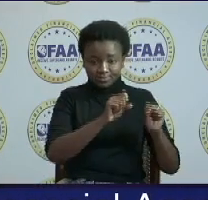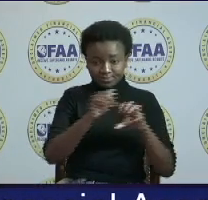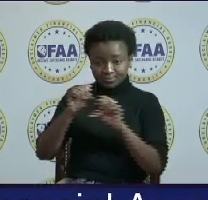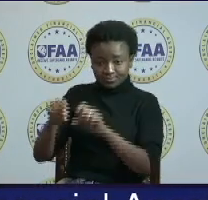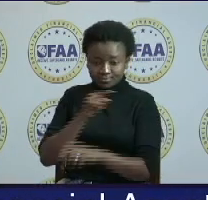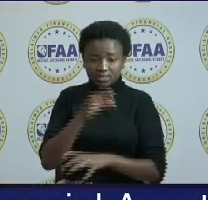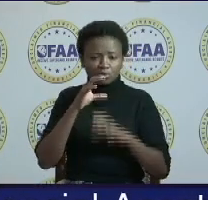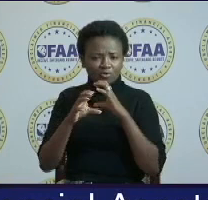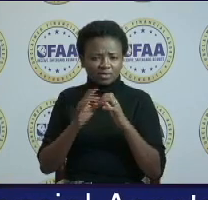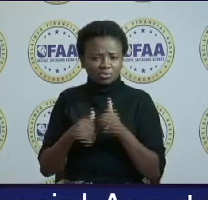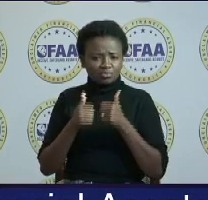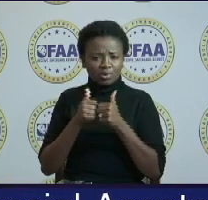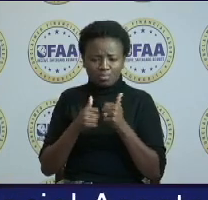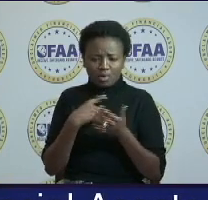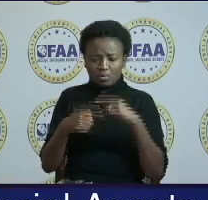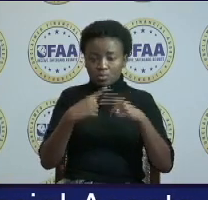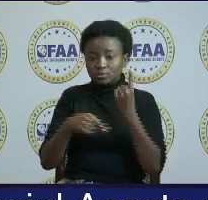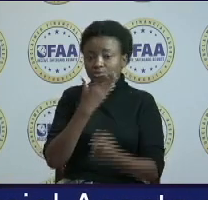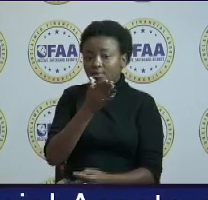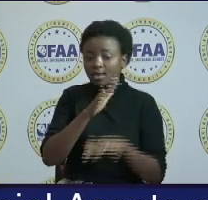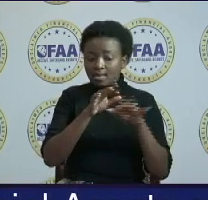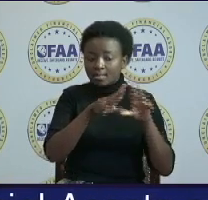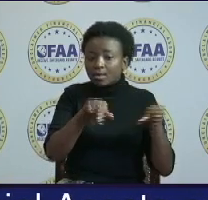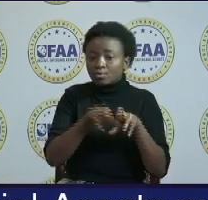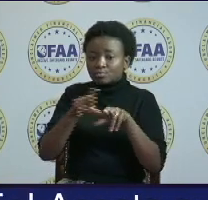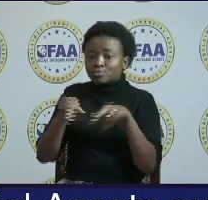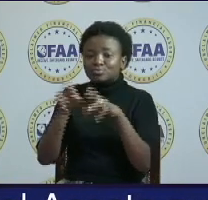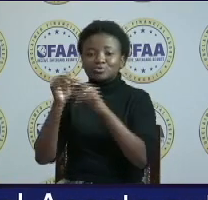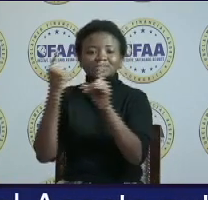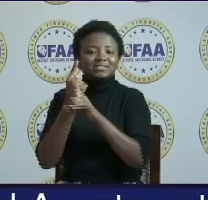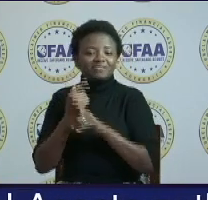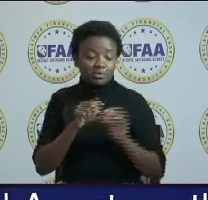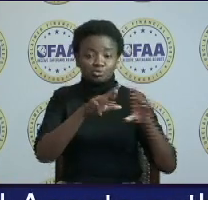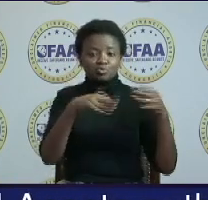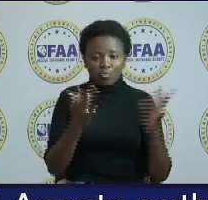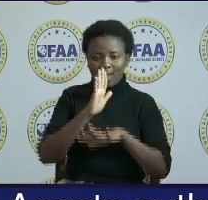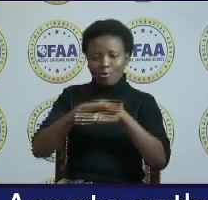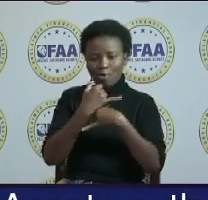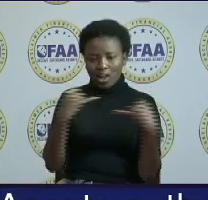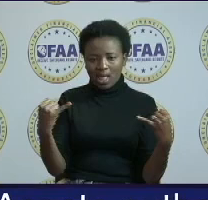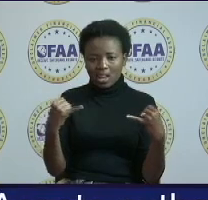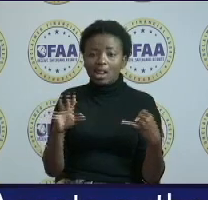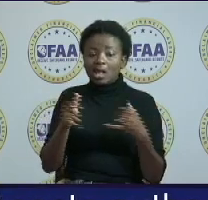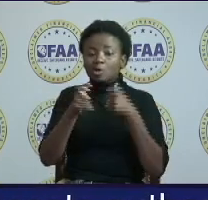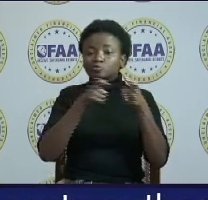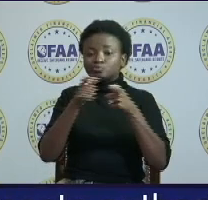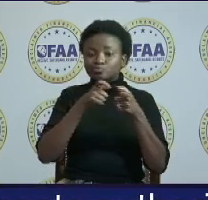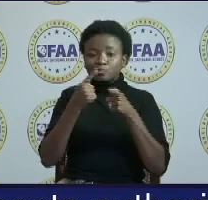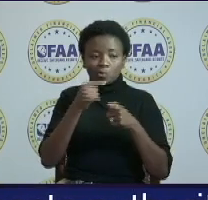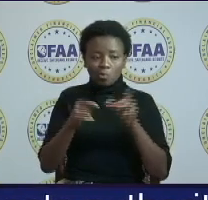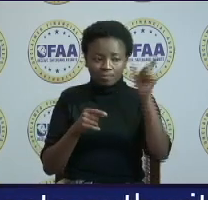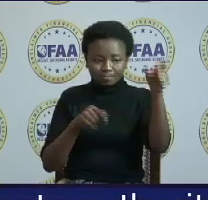interesting conversations that are going to be, or rather will be held within that. And that conversation is being steered by staff and officials